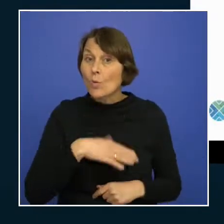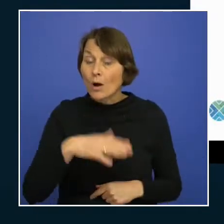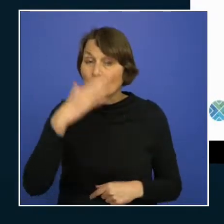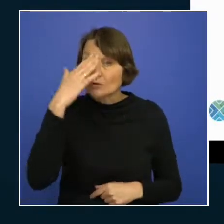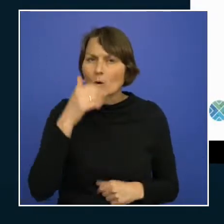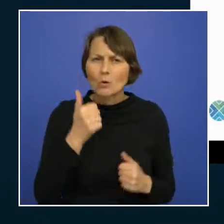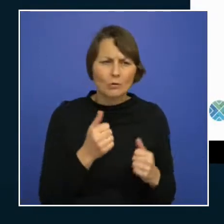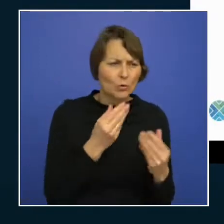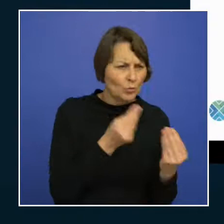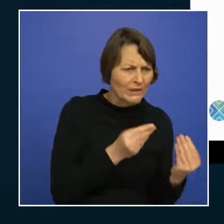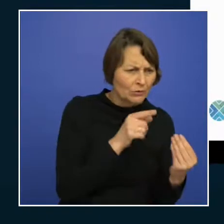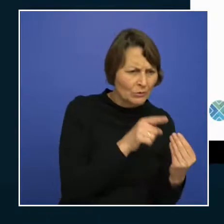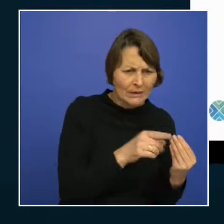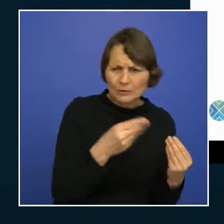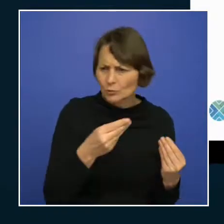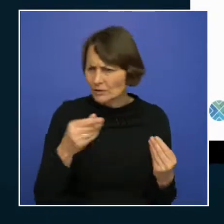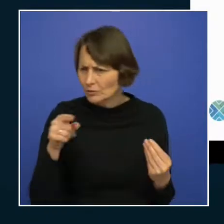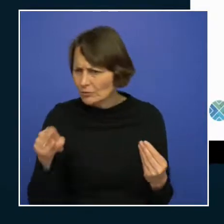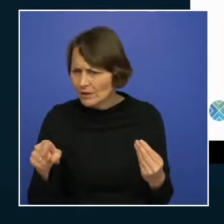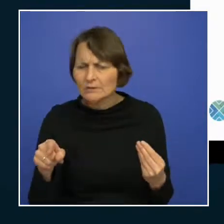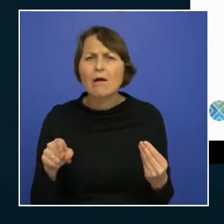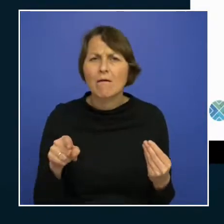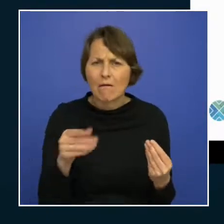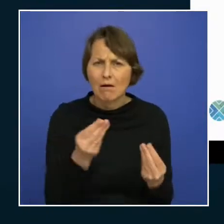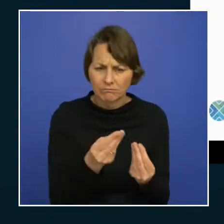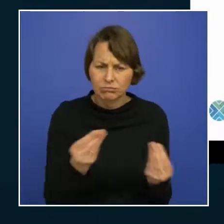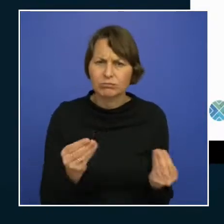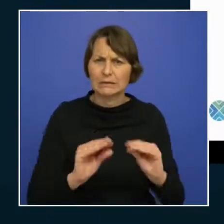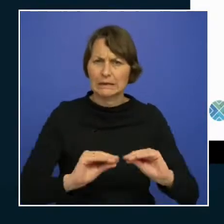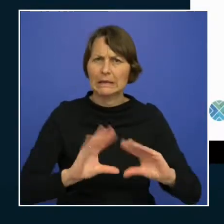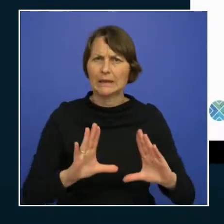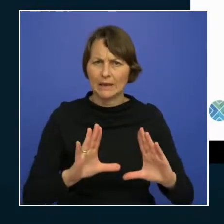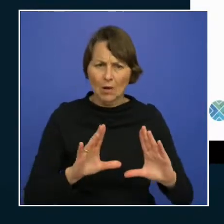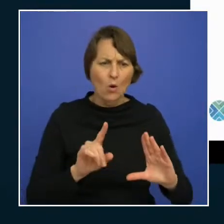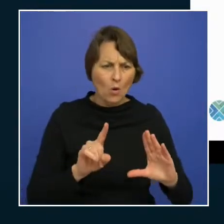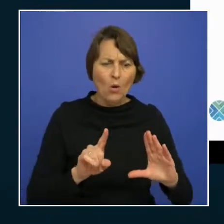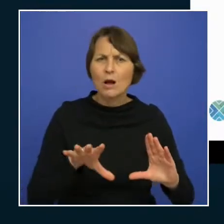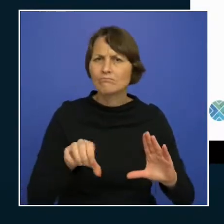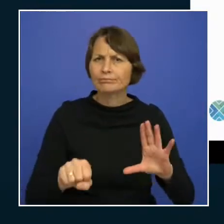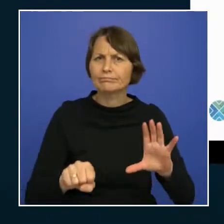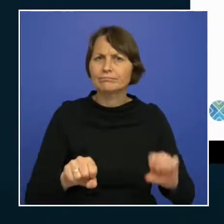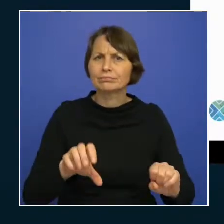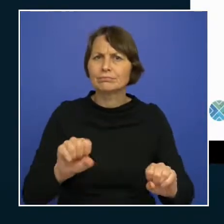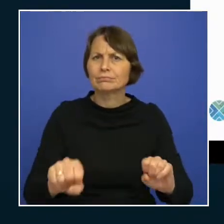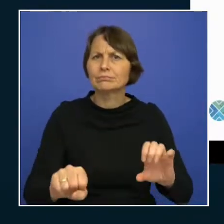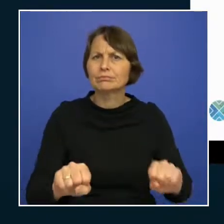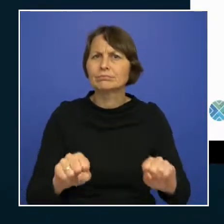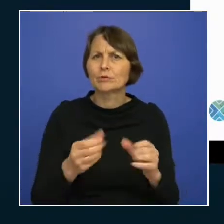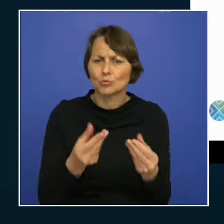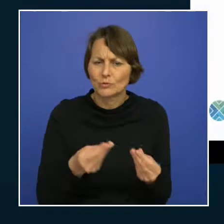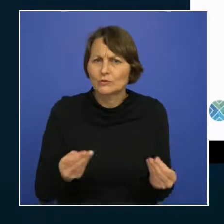which and etc. So you want to be able to identify your resources. So that's really important. And